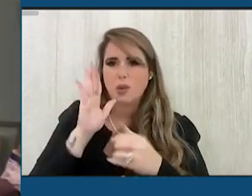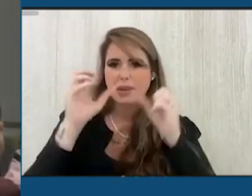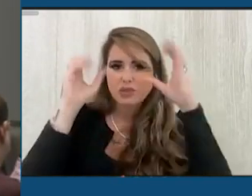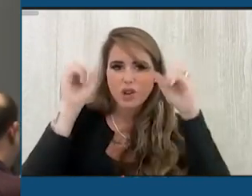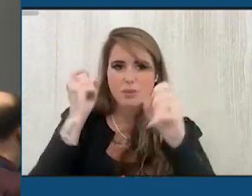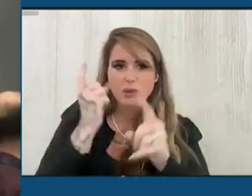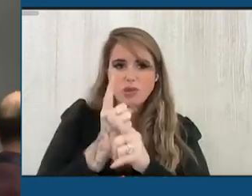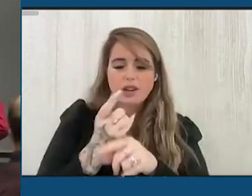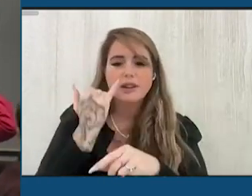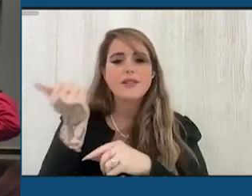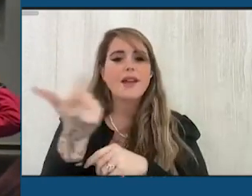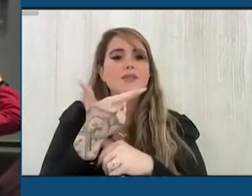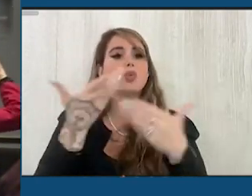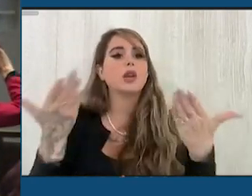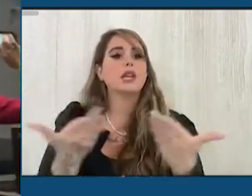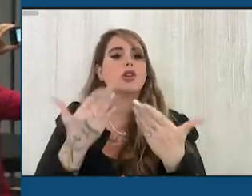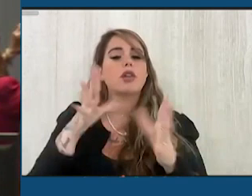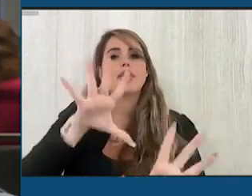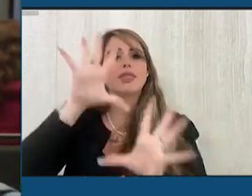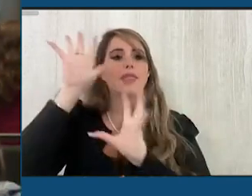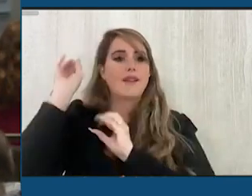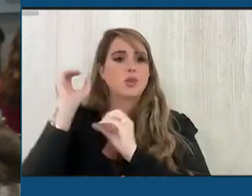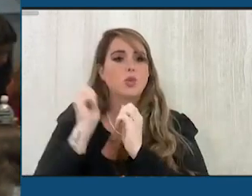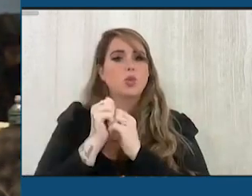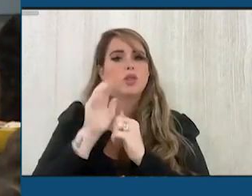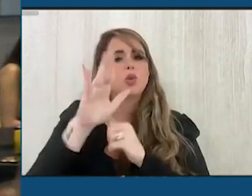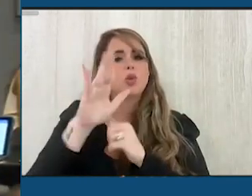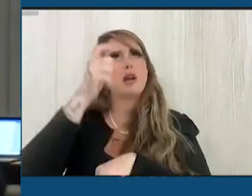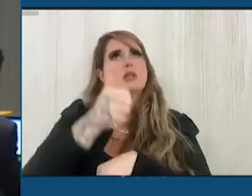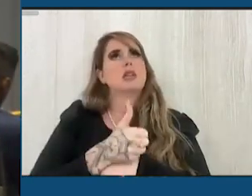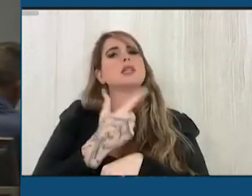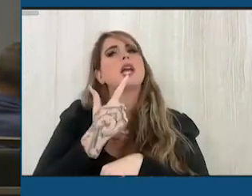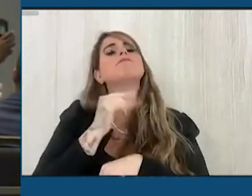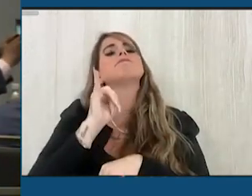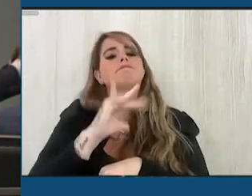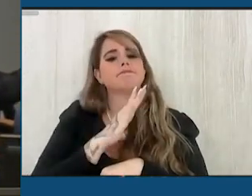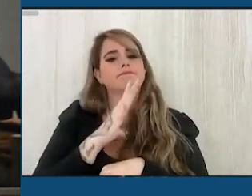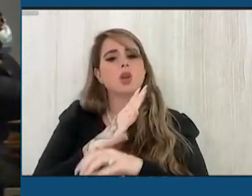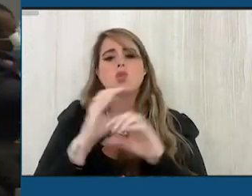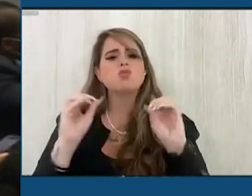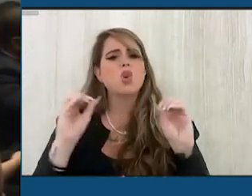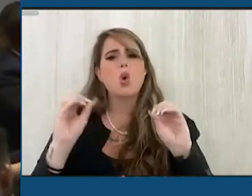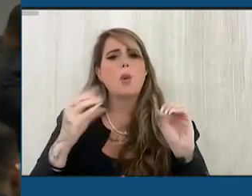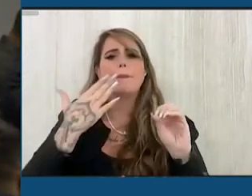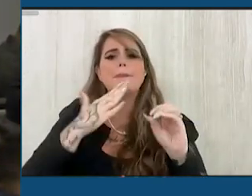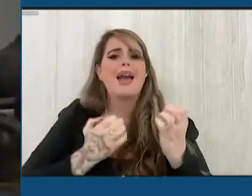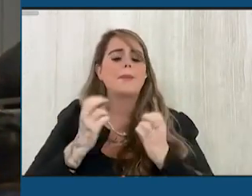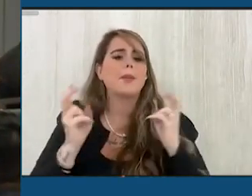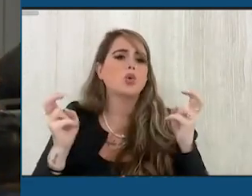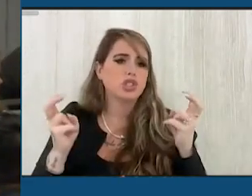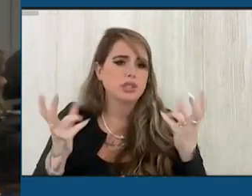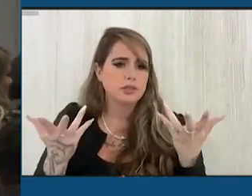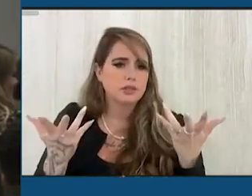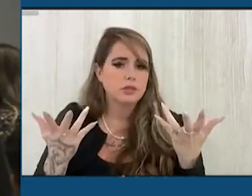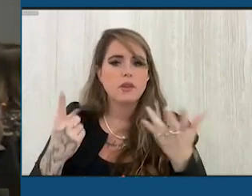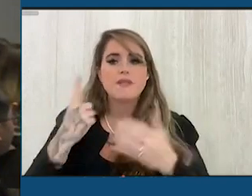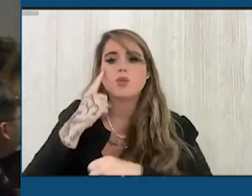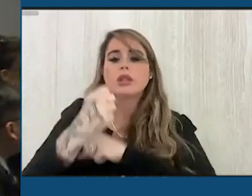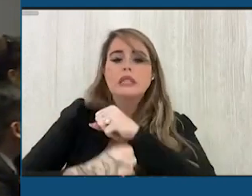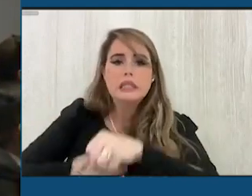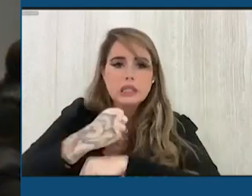everyone in this room left with a mindset that there's no such thing as a bad emotion. For years,